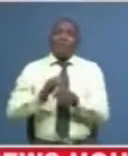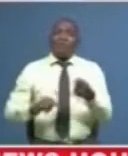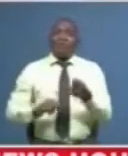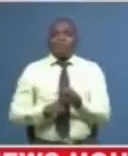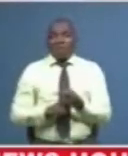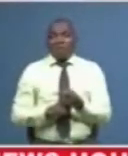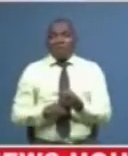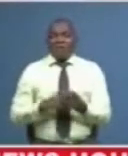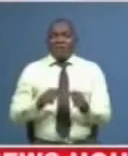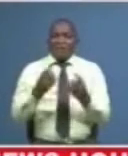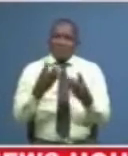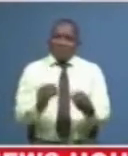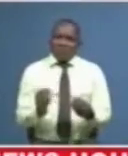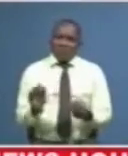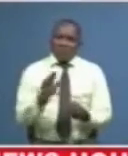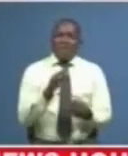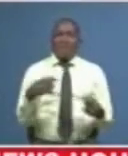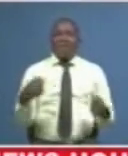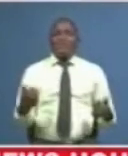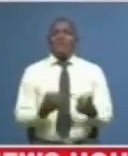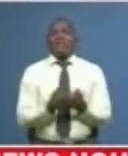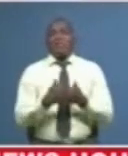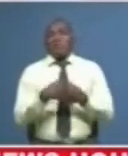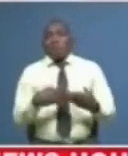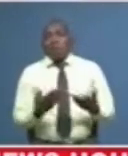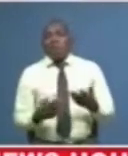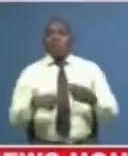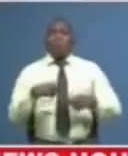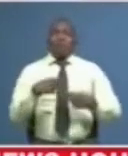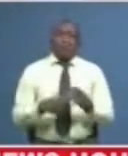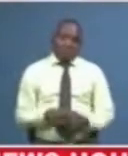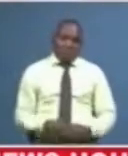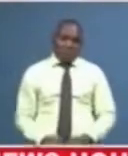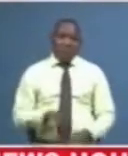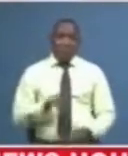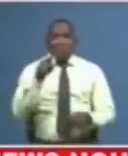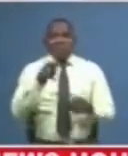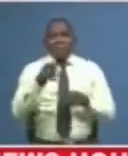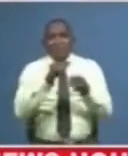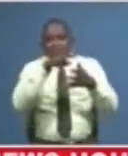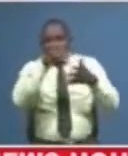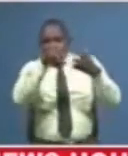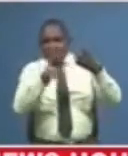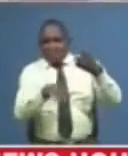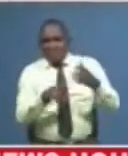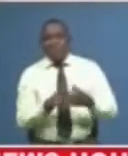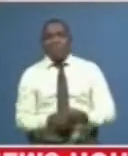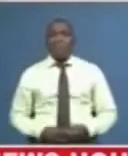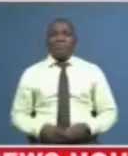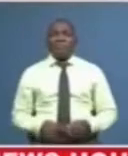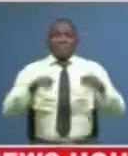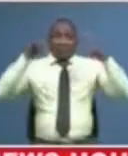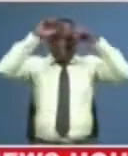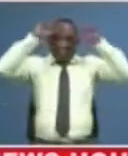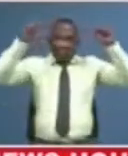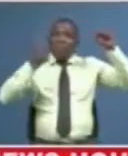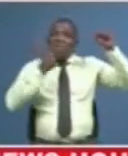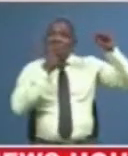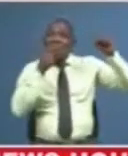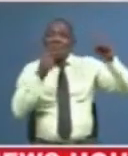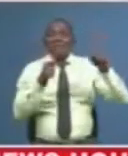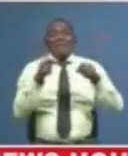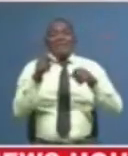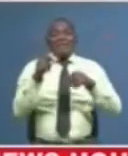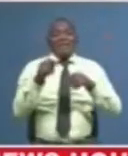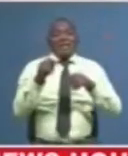dealing with some of the challenges that he has alluded to. President Akufo-Addo said industrialization is